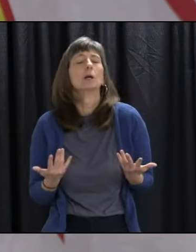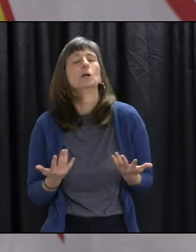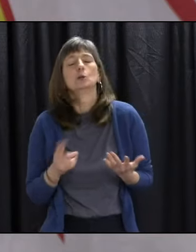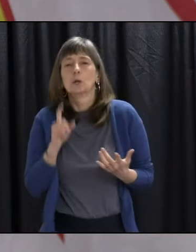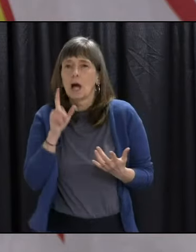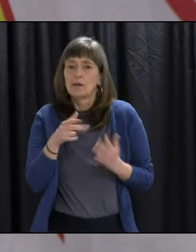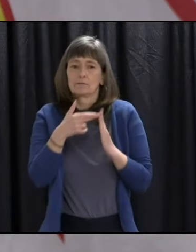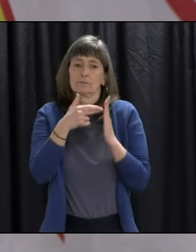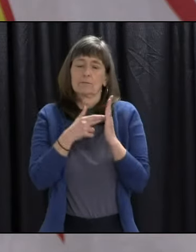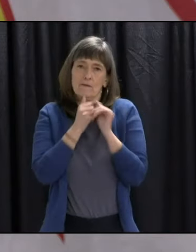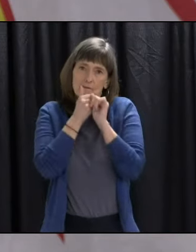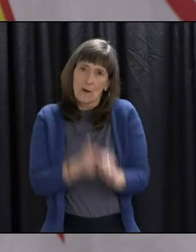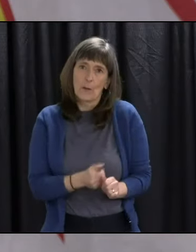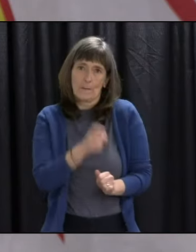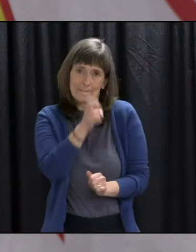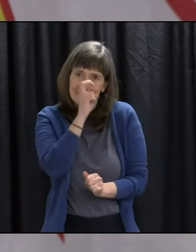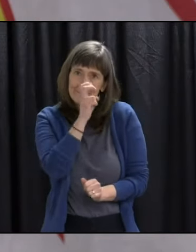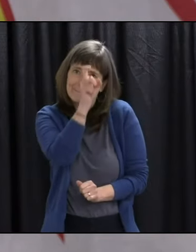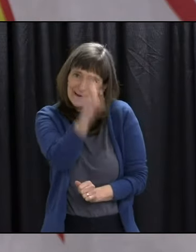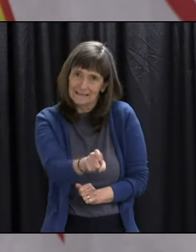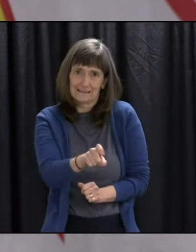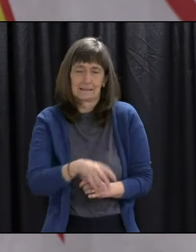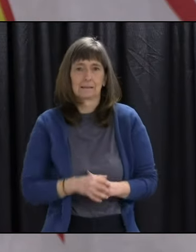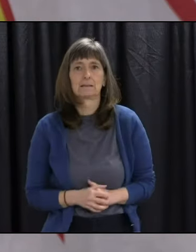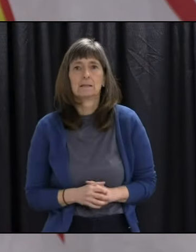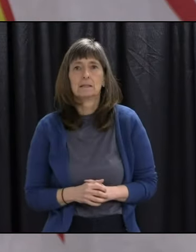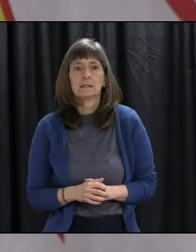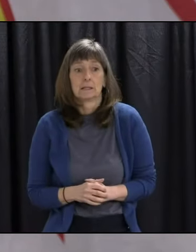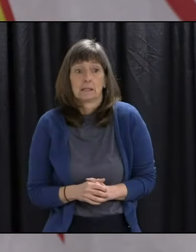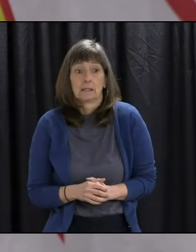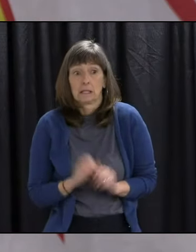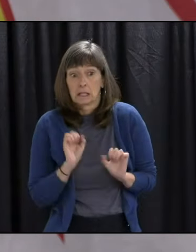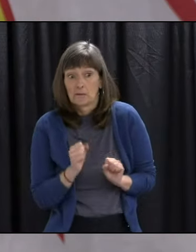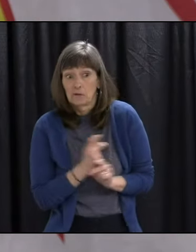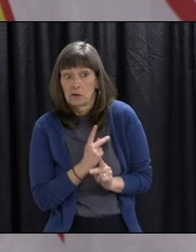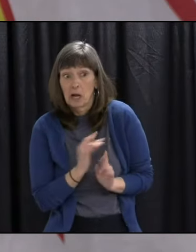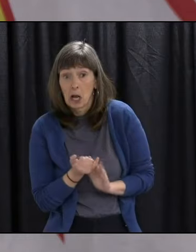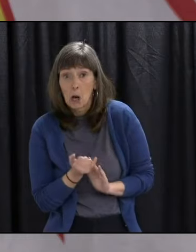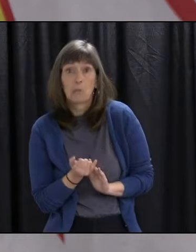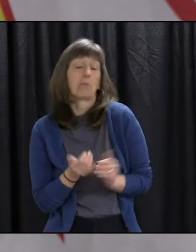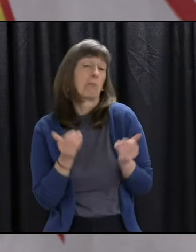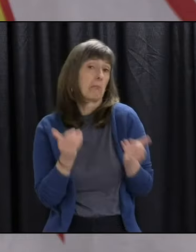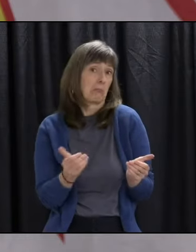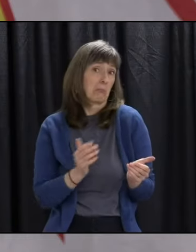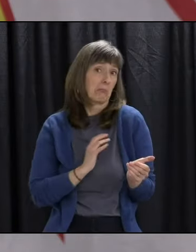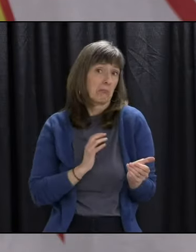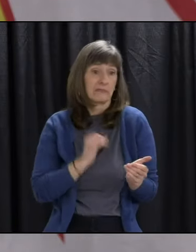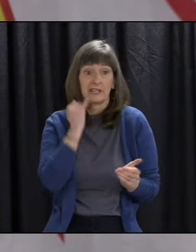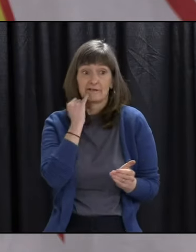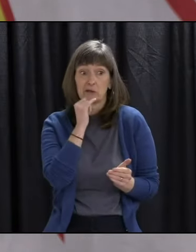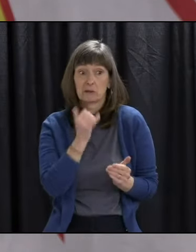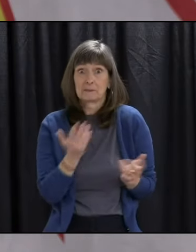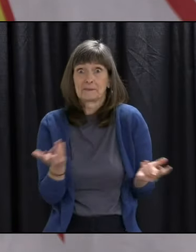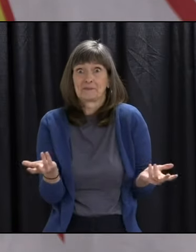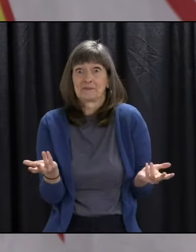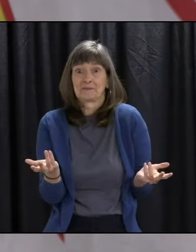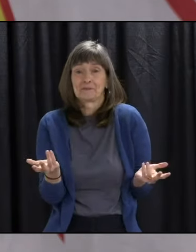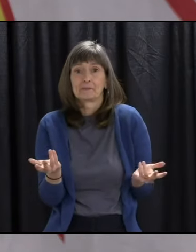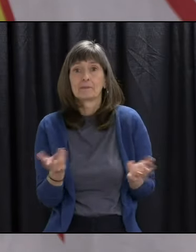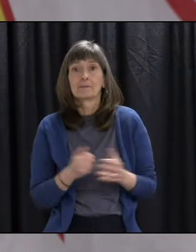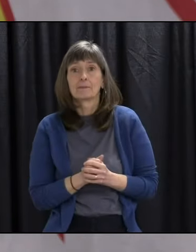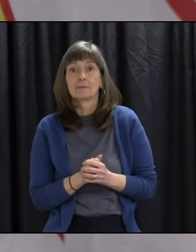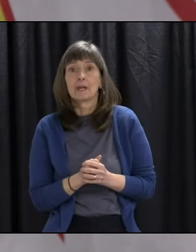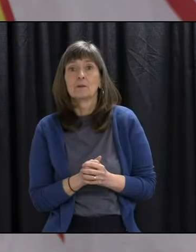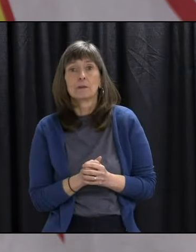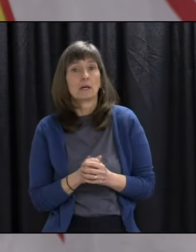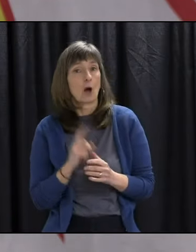must be kept, and we must make sure that these fishery workers operate, if indeed they do operate, would have to be in a